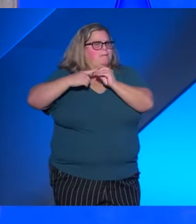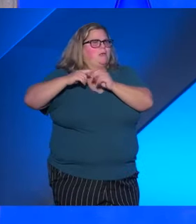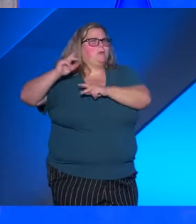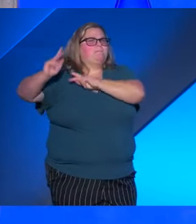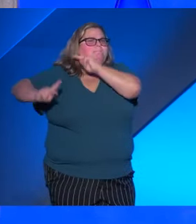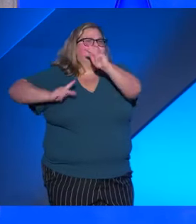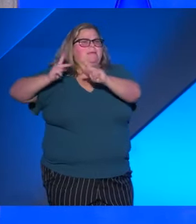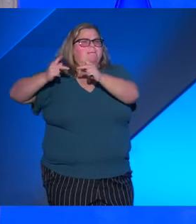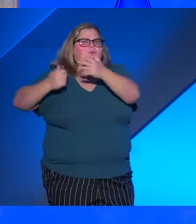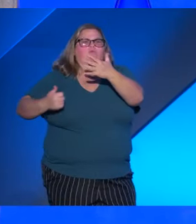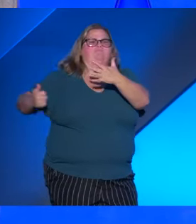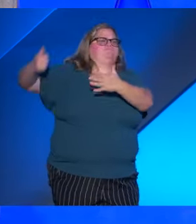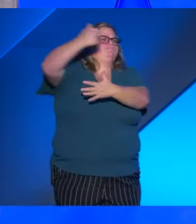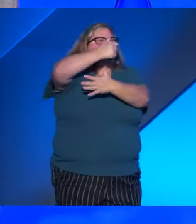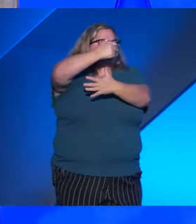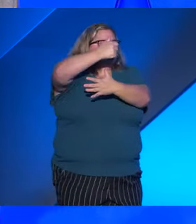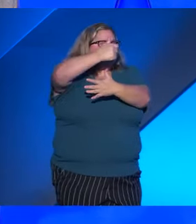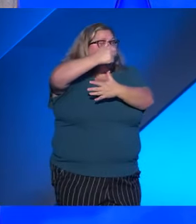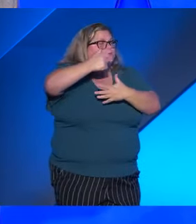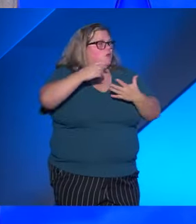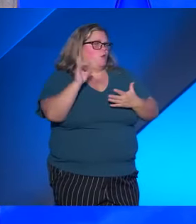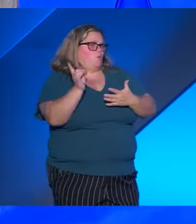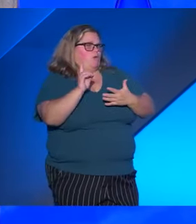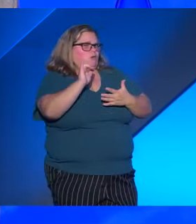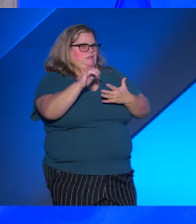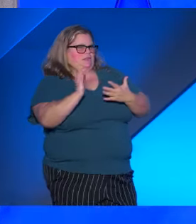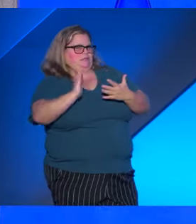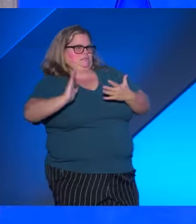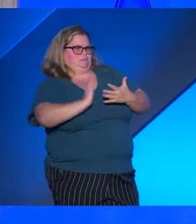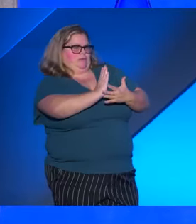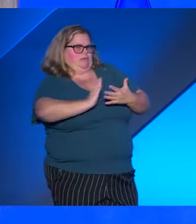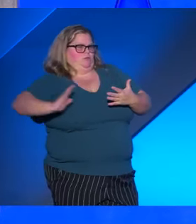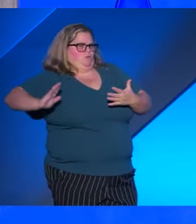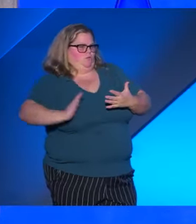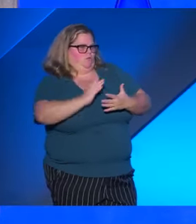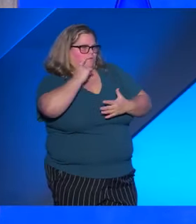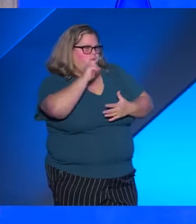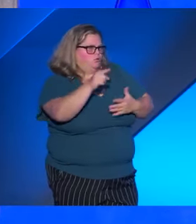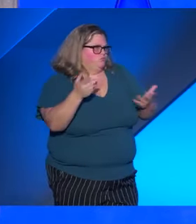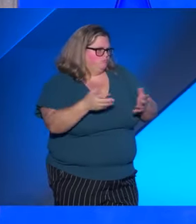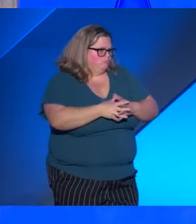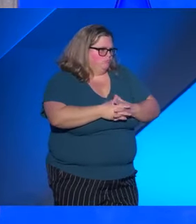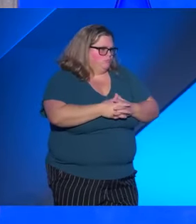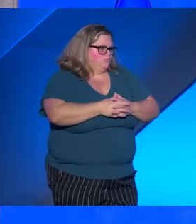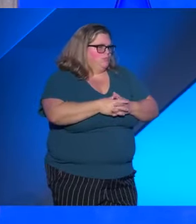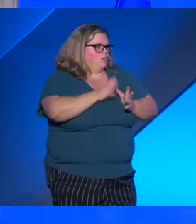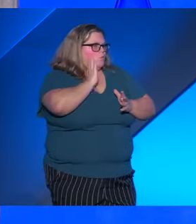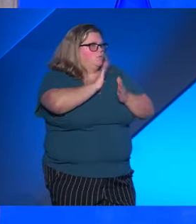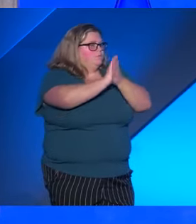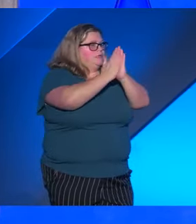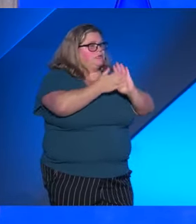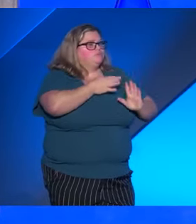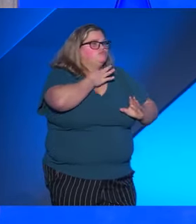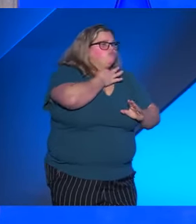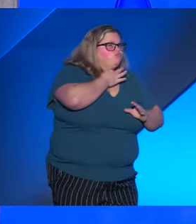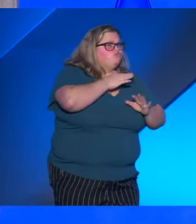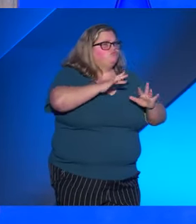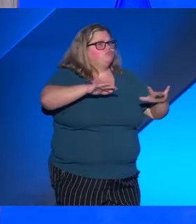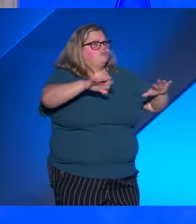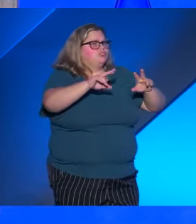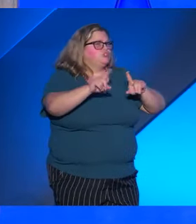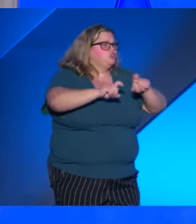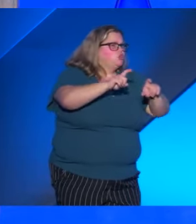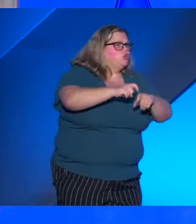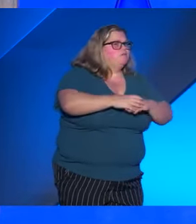that spectrum? And your workforce will tell you exactly where you are. Getting curious around the surveys or the